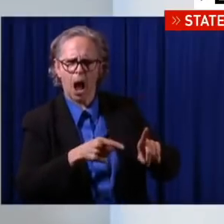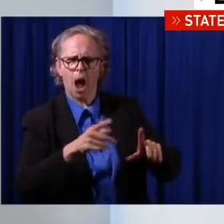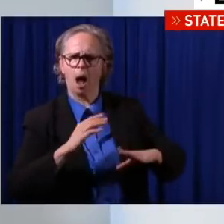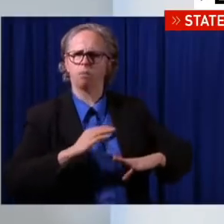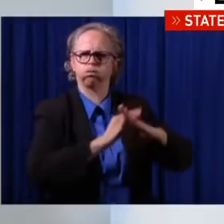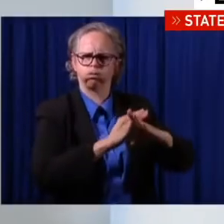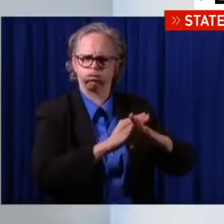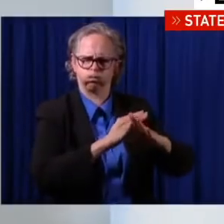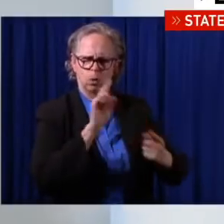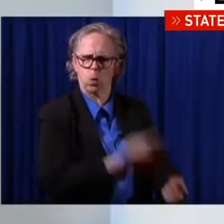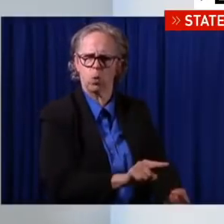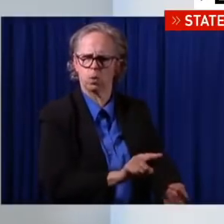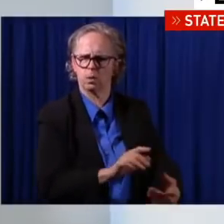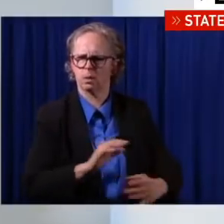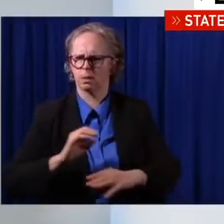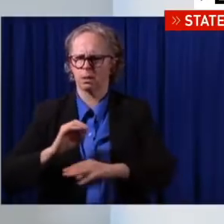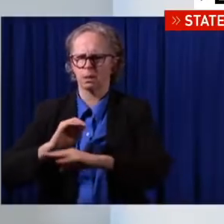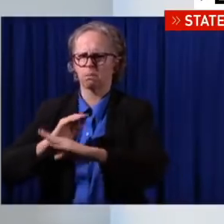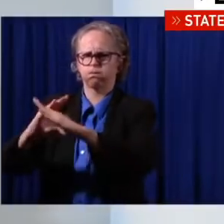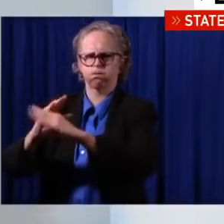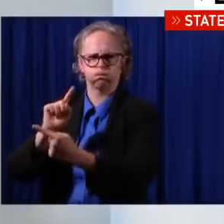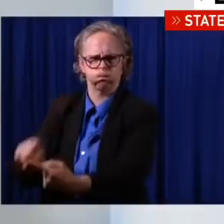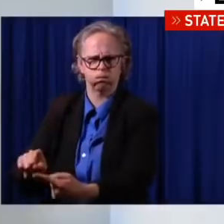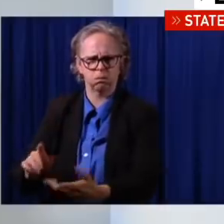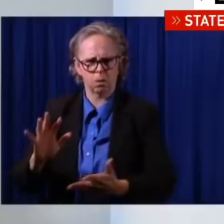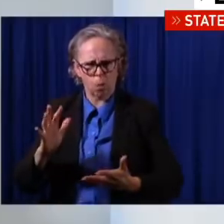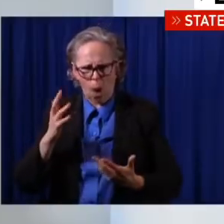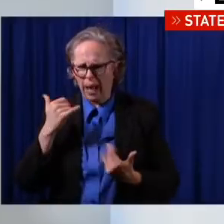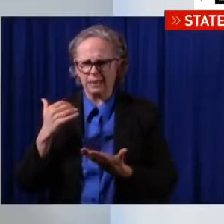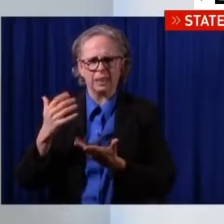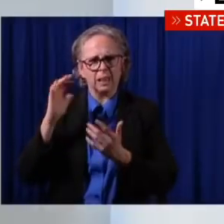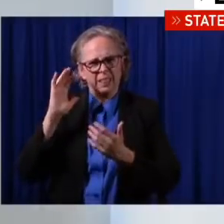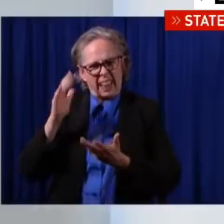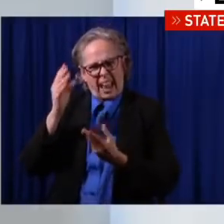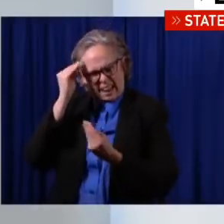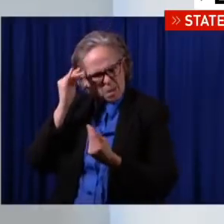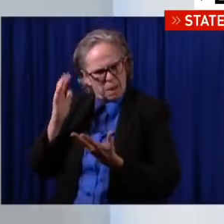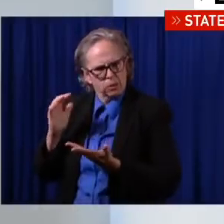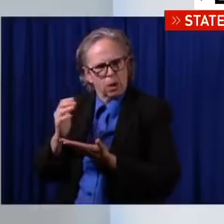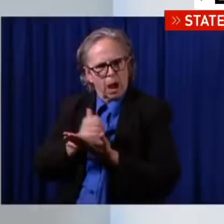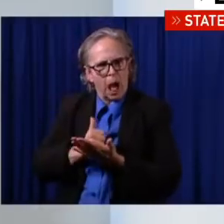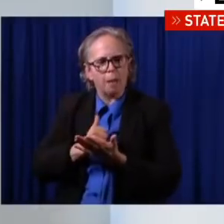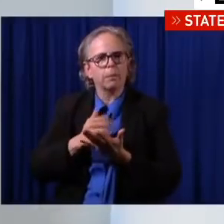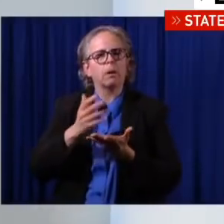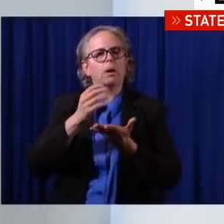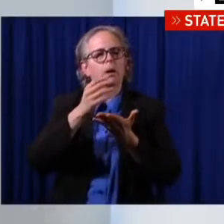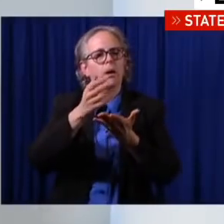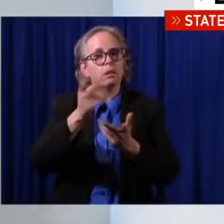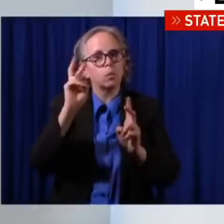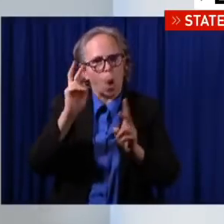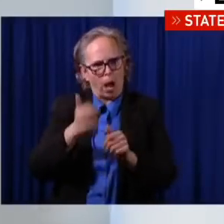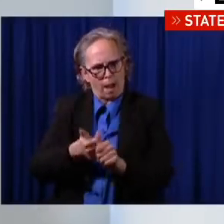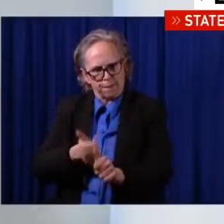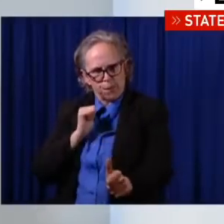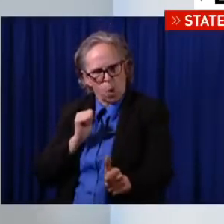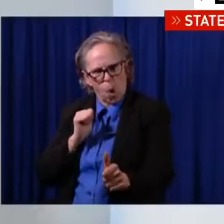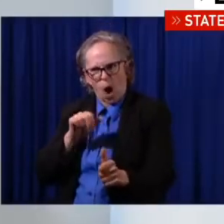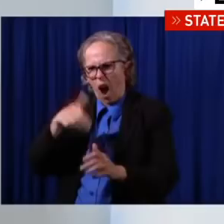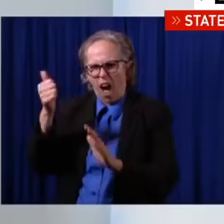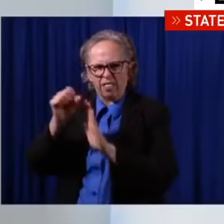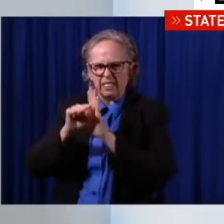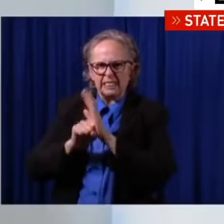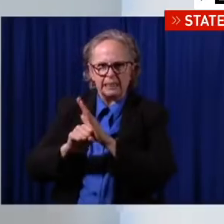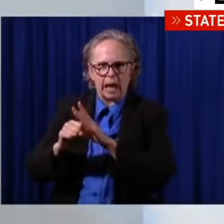tool in the toolbox to help Ohio avoid what you're seeing in other states, and we hope it's